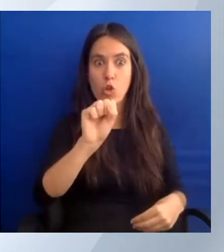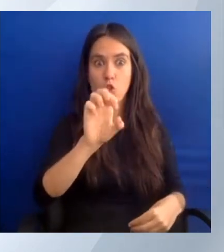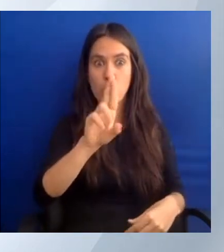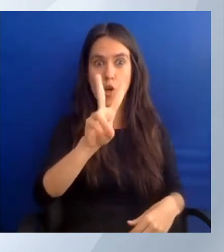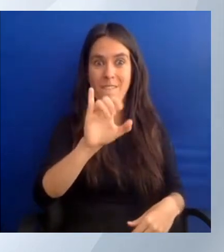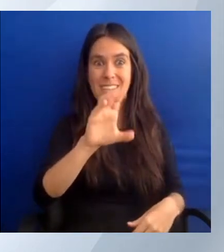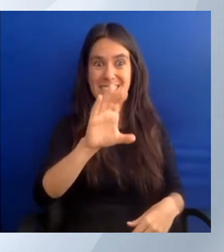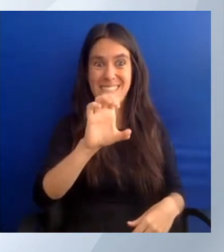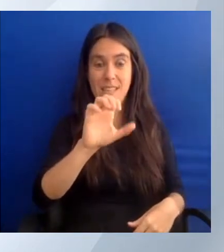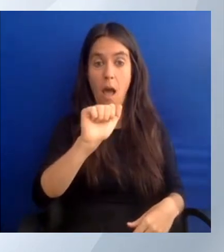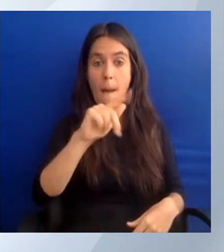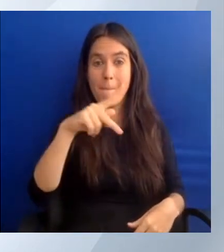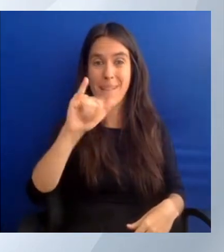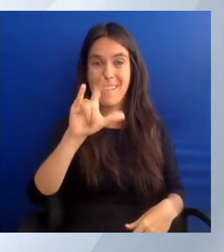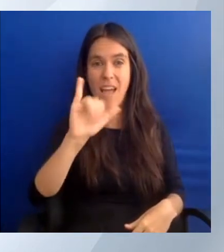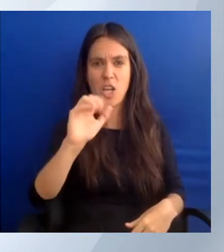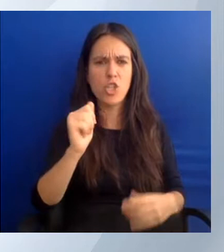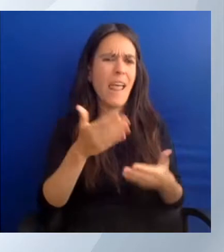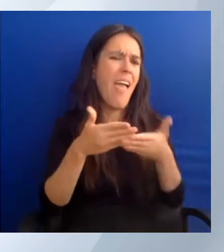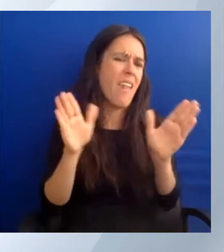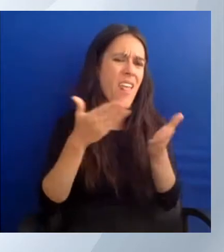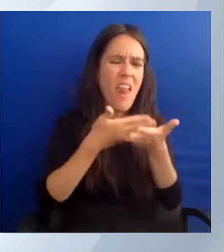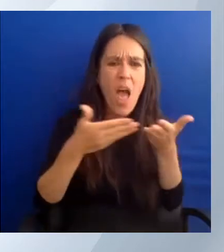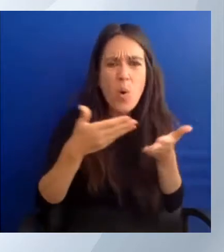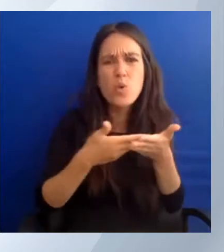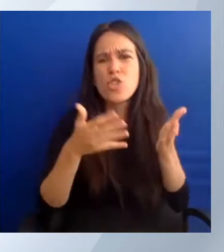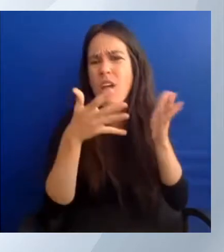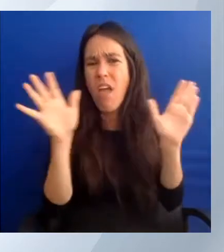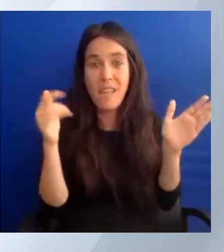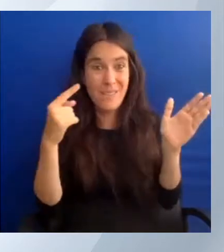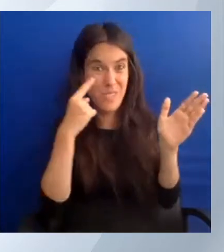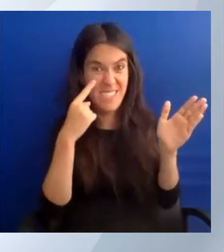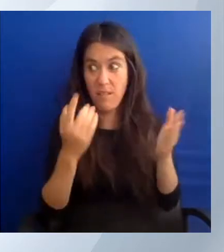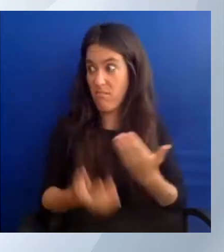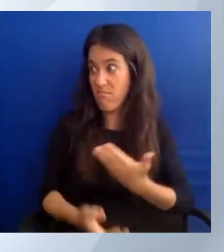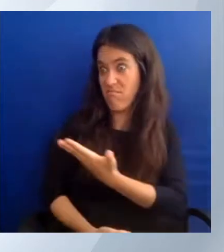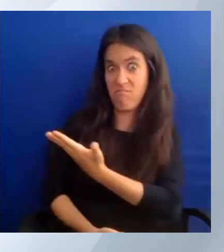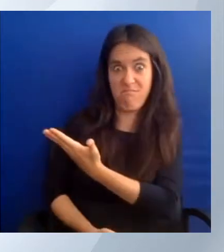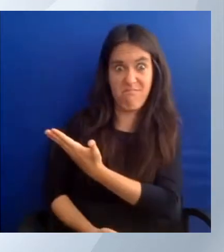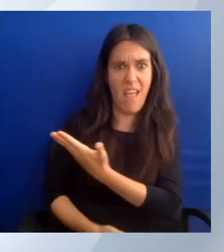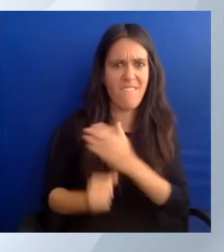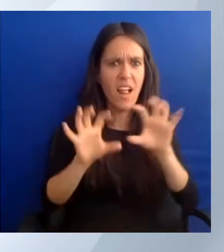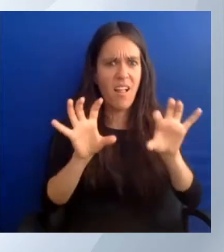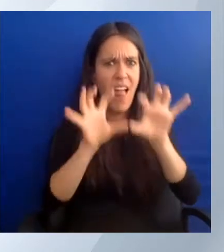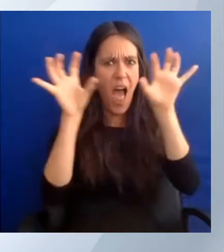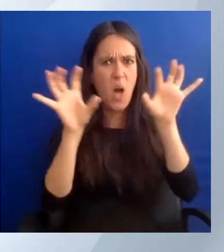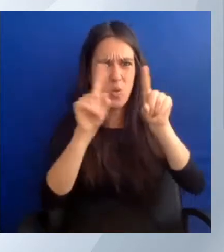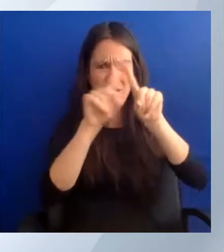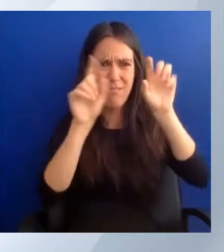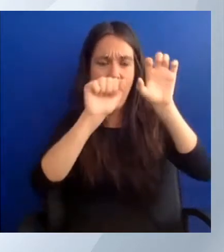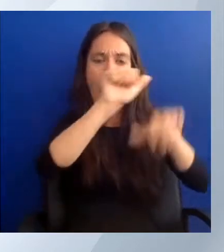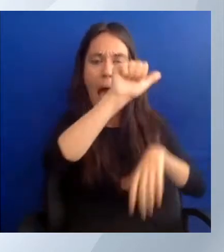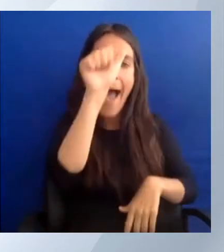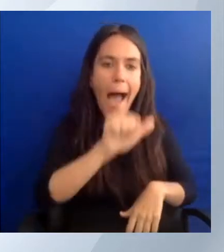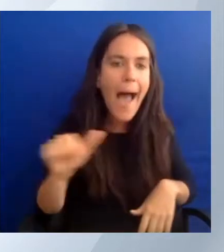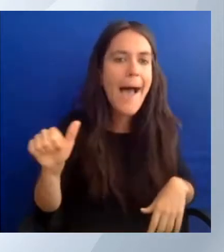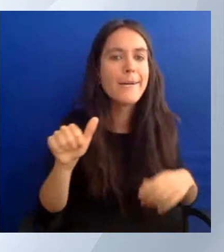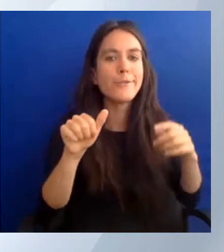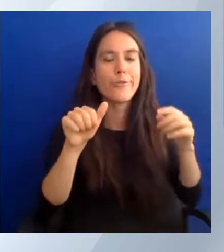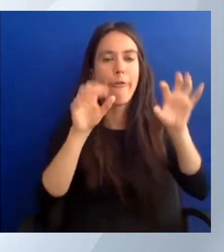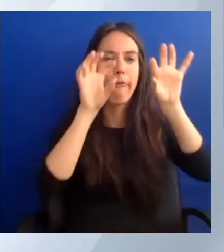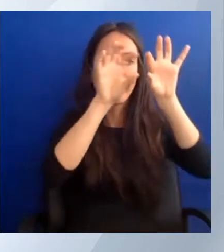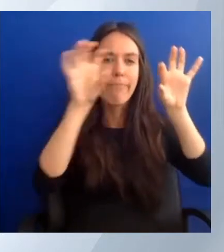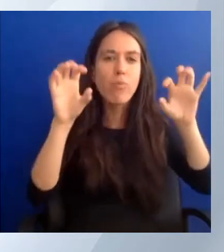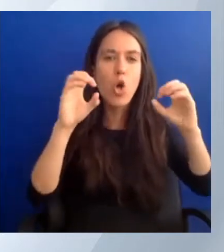As you can see that Dapr works across these clouds. It works on Azure, it works on AWS, it works on Google,